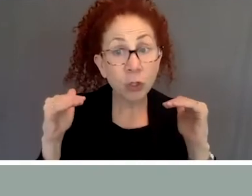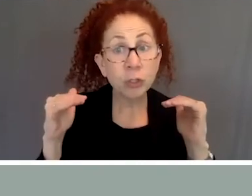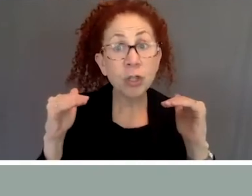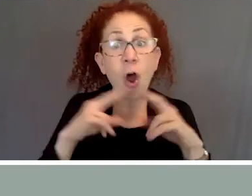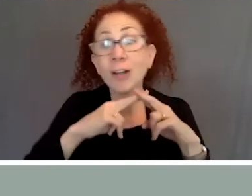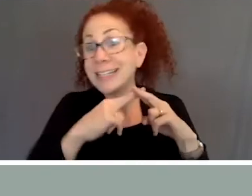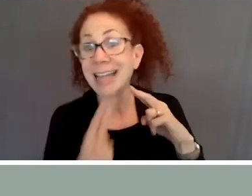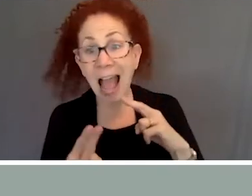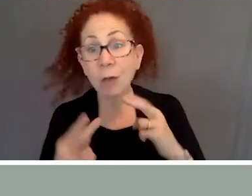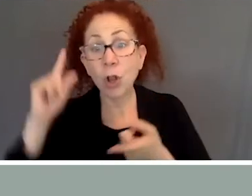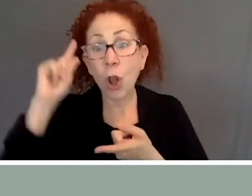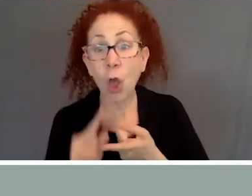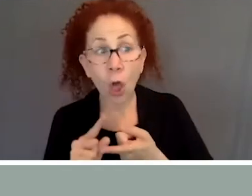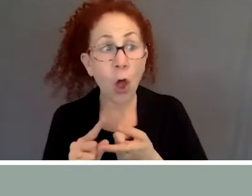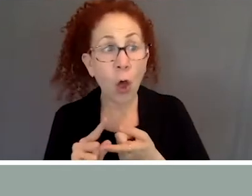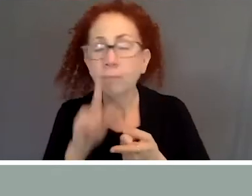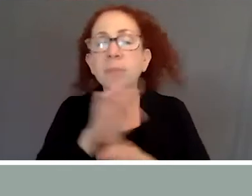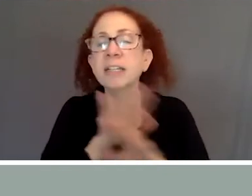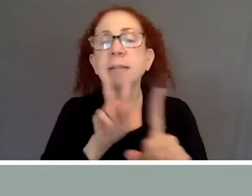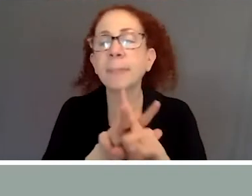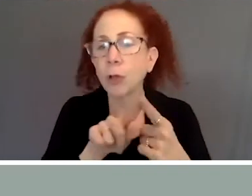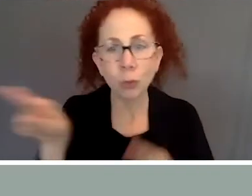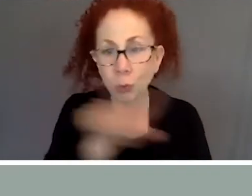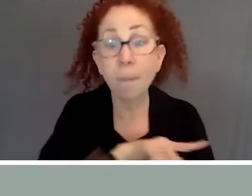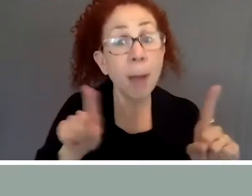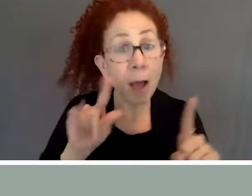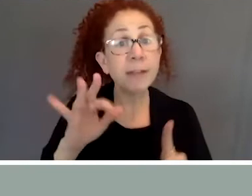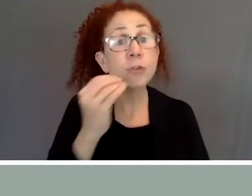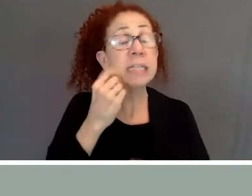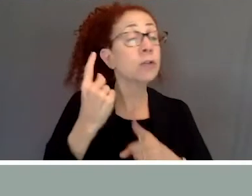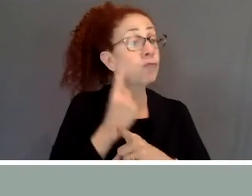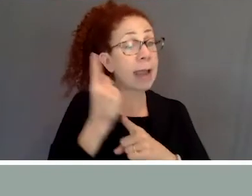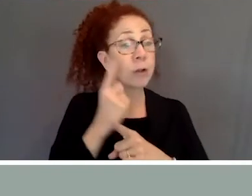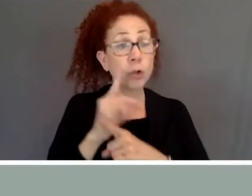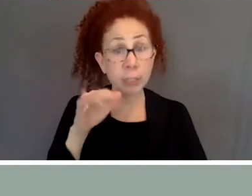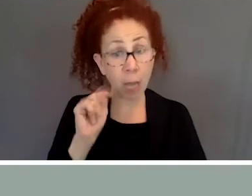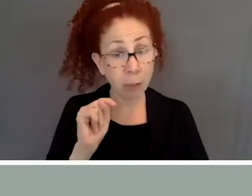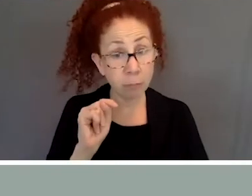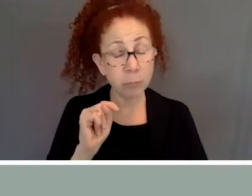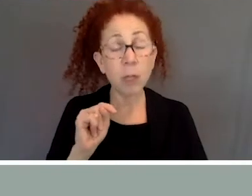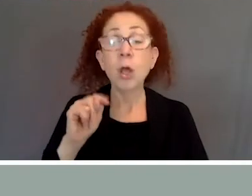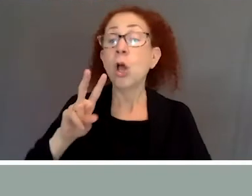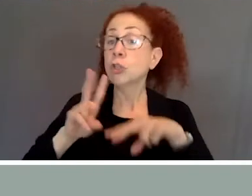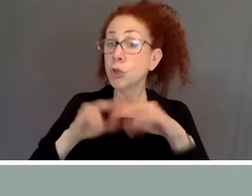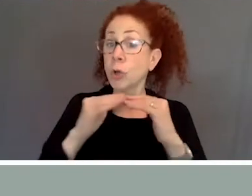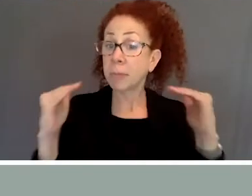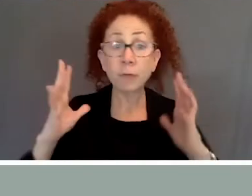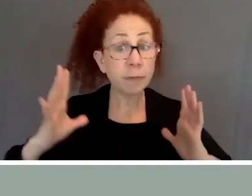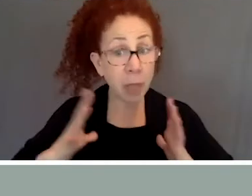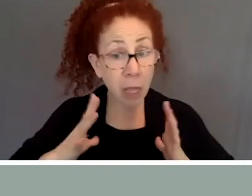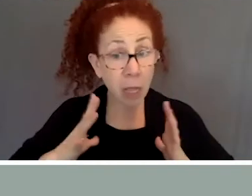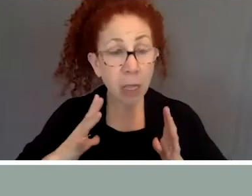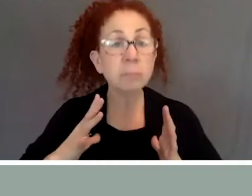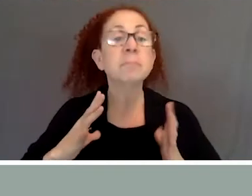dropping low, then this doesn't apply to you. But if you're eating a regular diet, your sodium levels are fine,